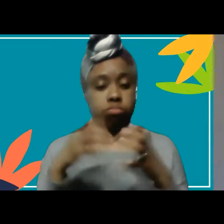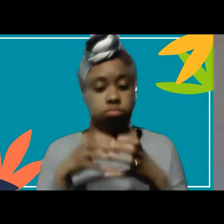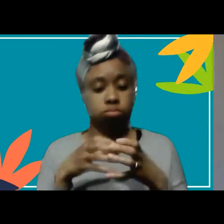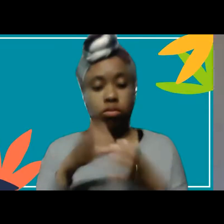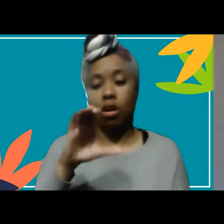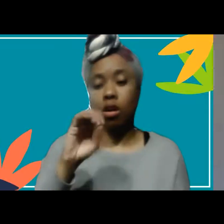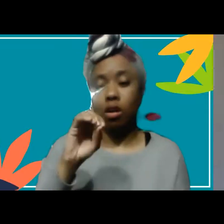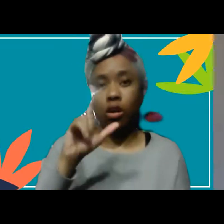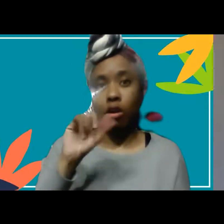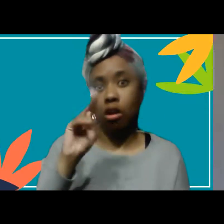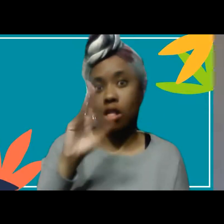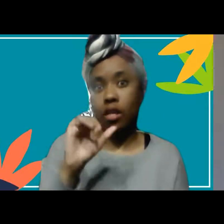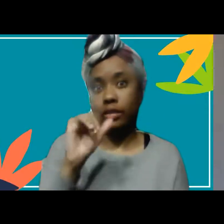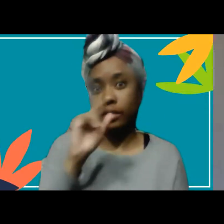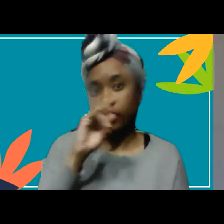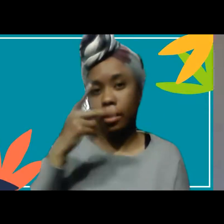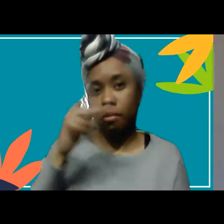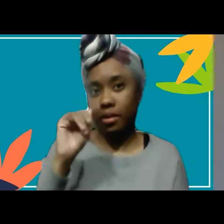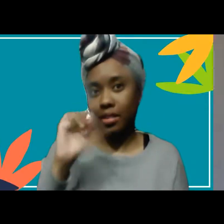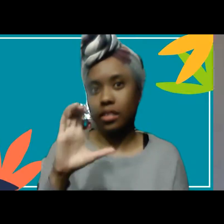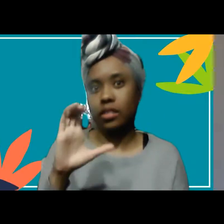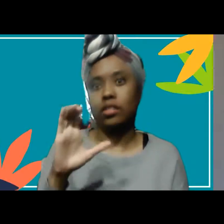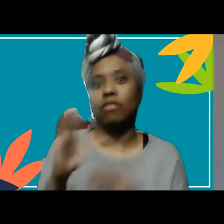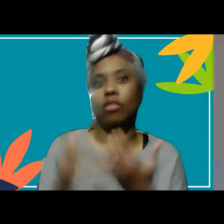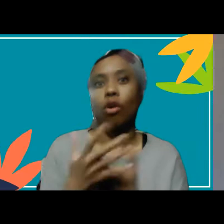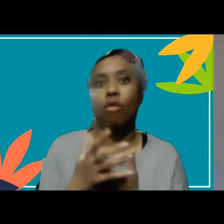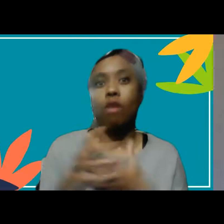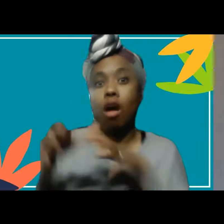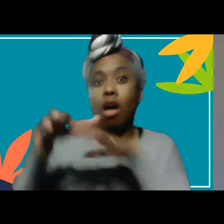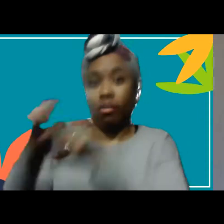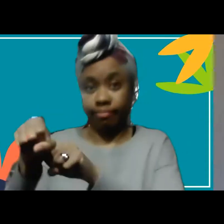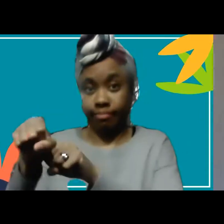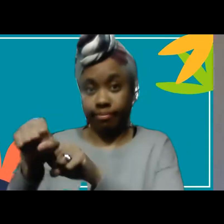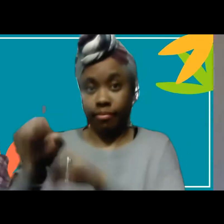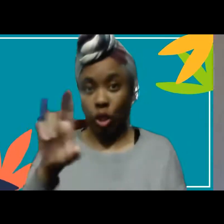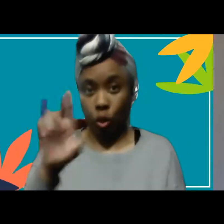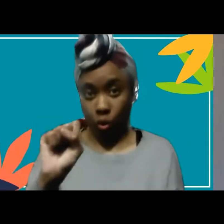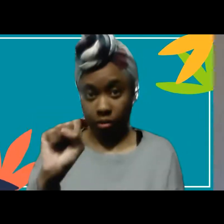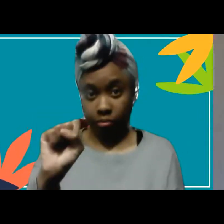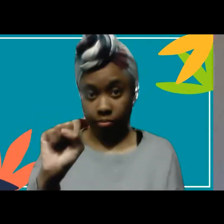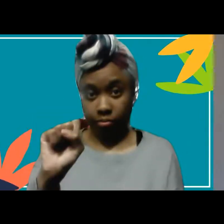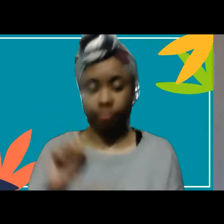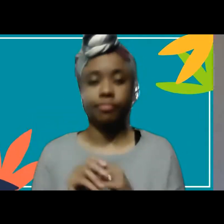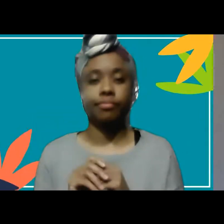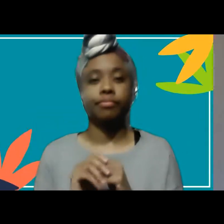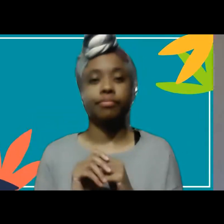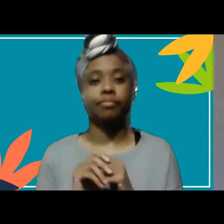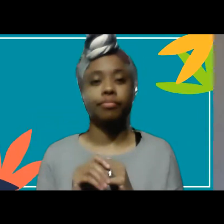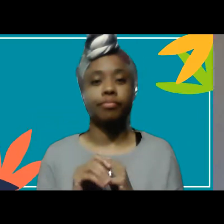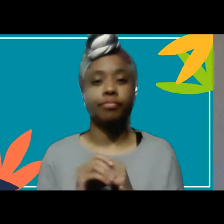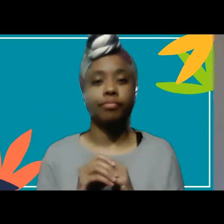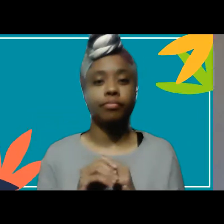Ocean, recently colonized by the United States. And so on one hand, there is this very